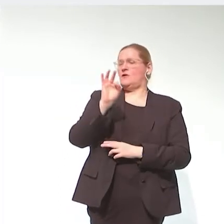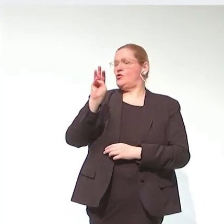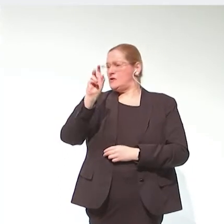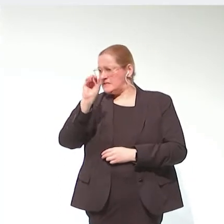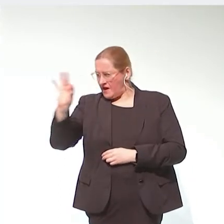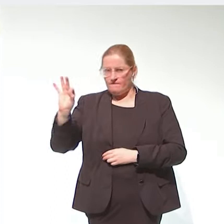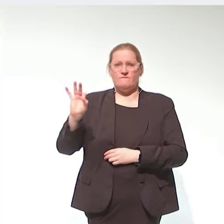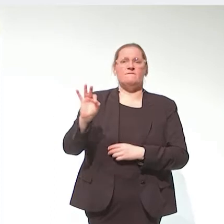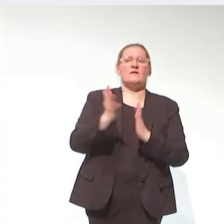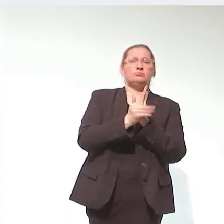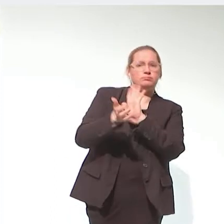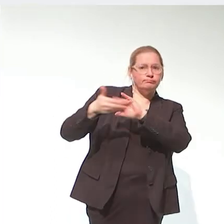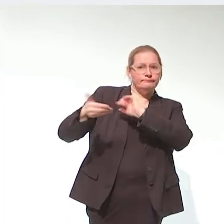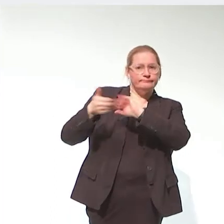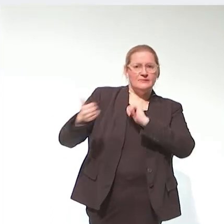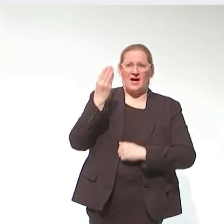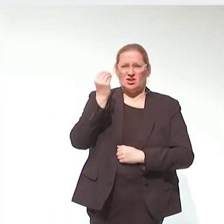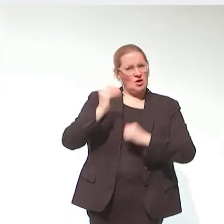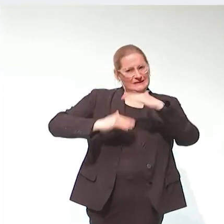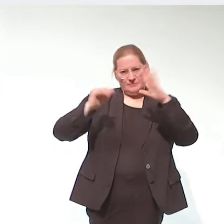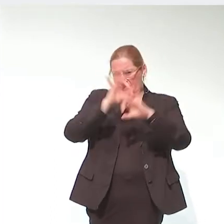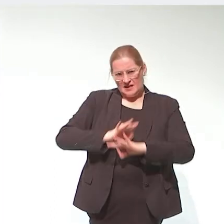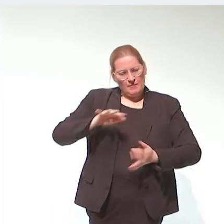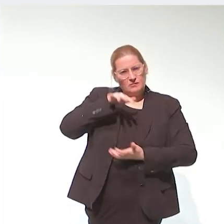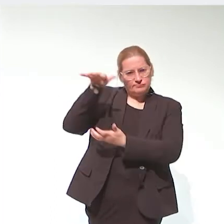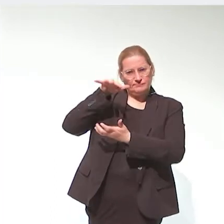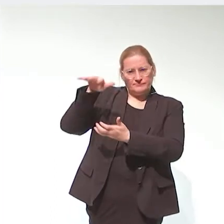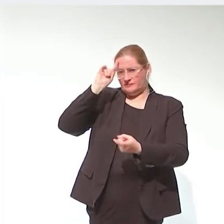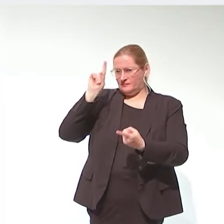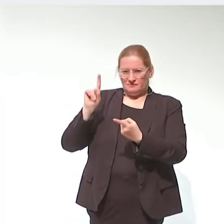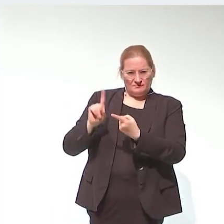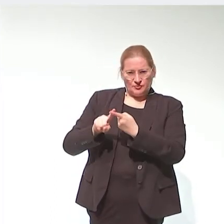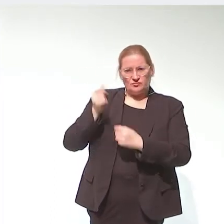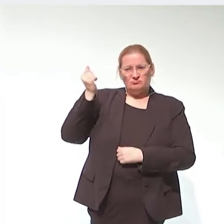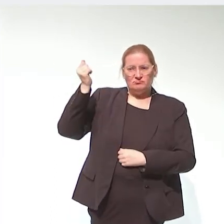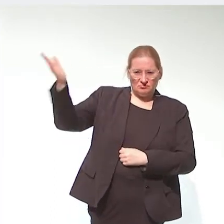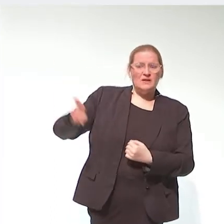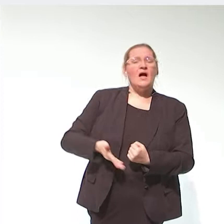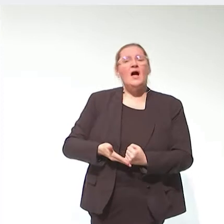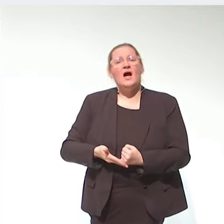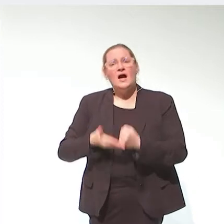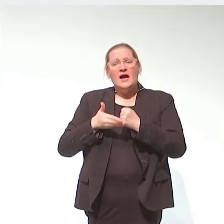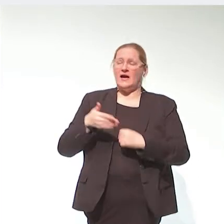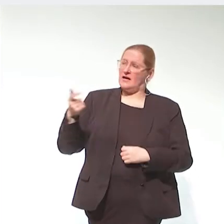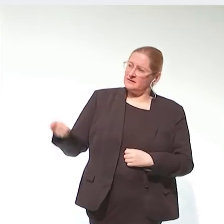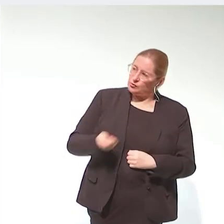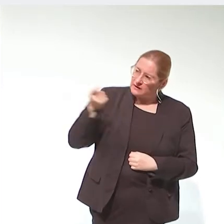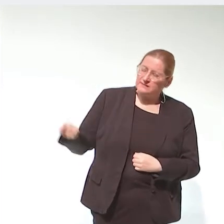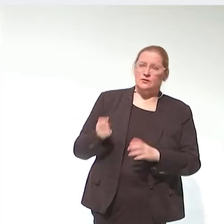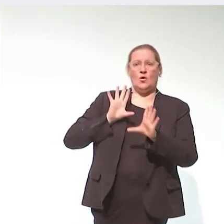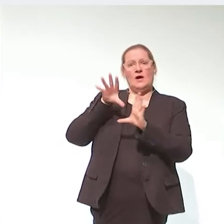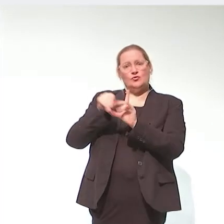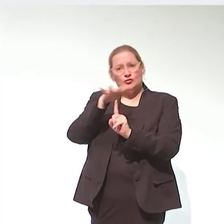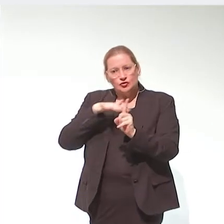infrastructure, education, social inclusion, psychological help, support to the, including persons with disabilities.